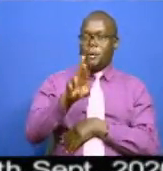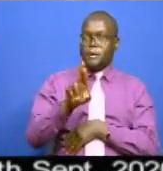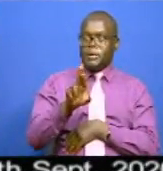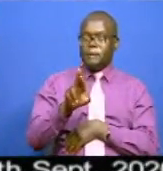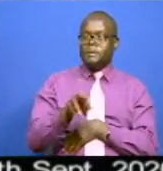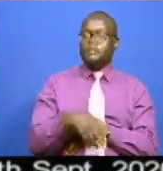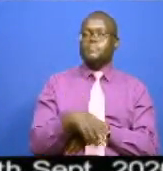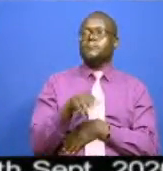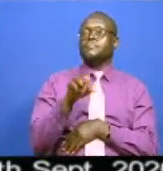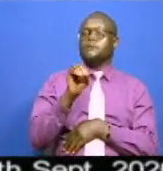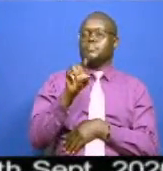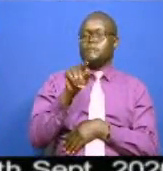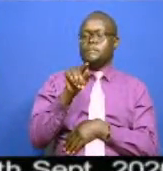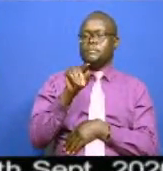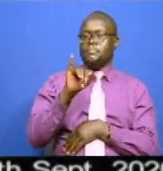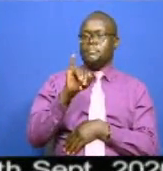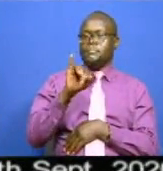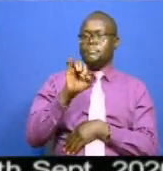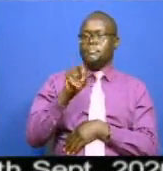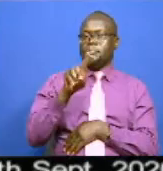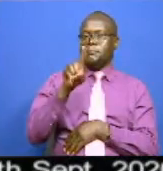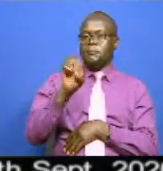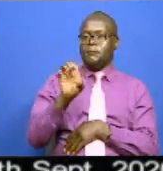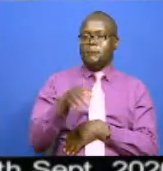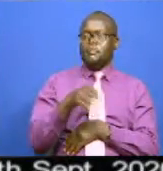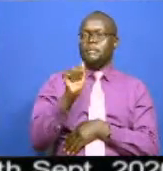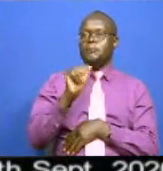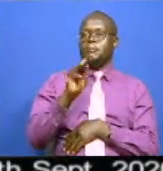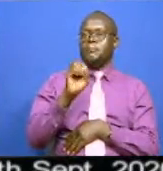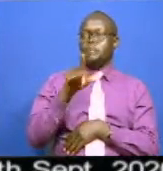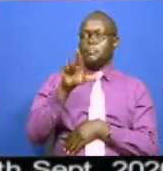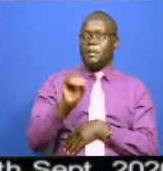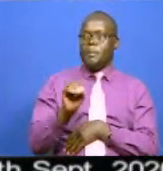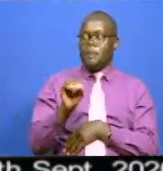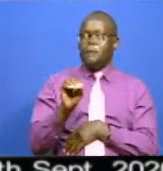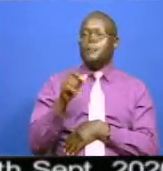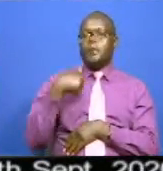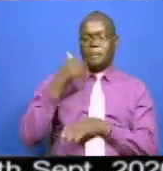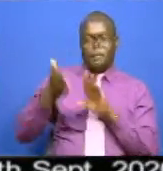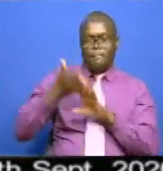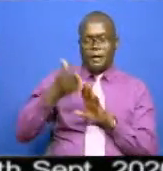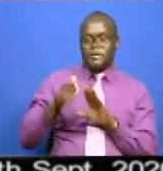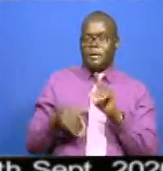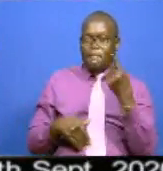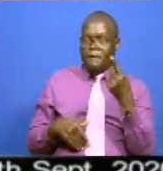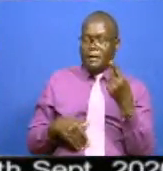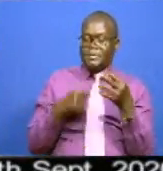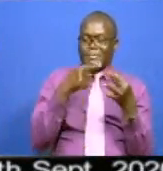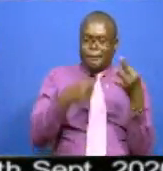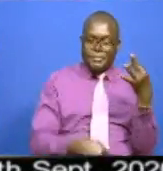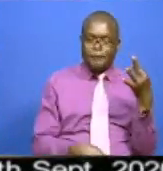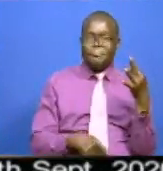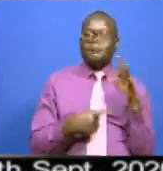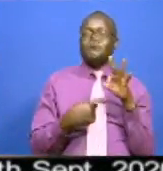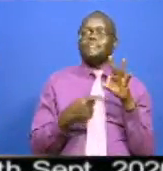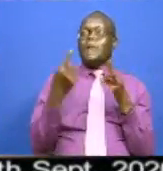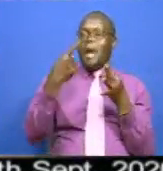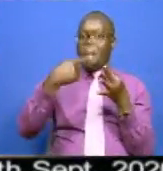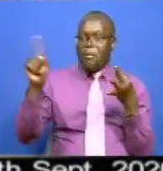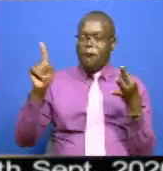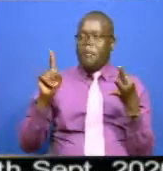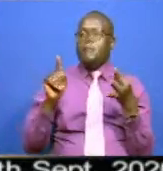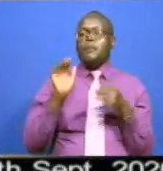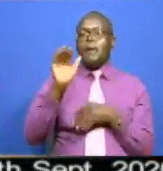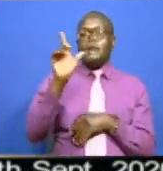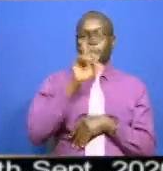Tiende Amolo. Thank you, Mr. Speaker. I will endeavor to be quite fast. First, the three first nominees whose approval we have